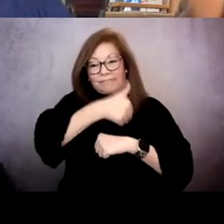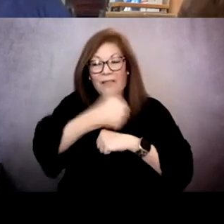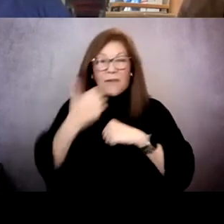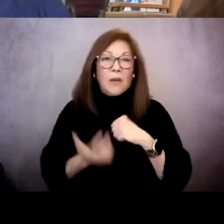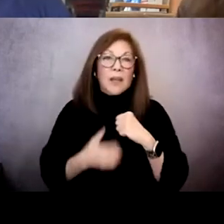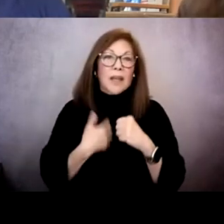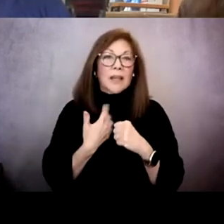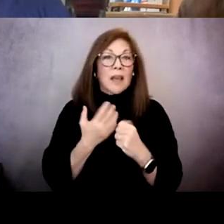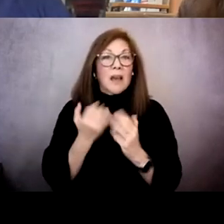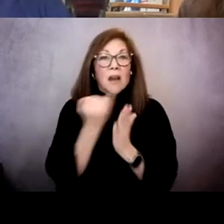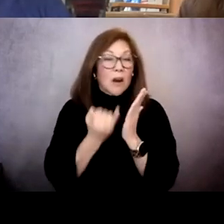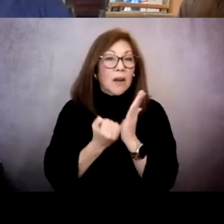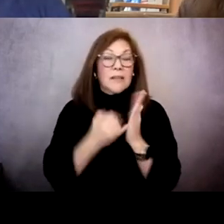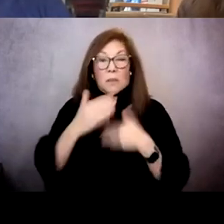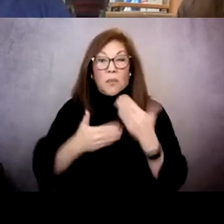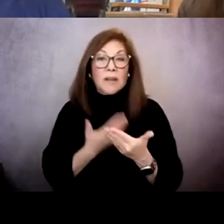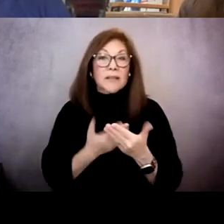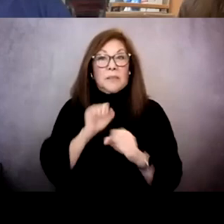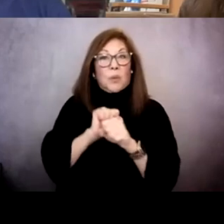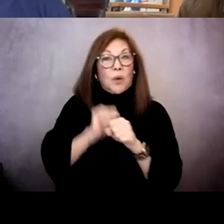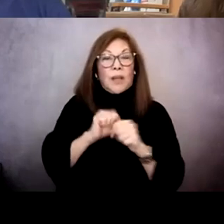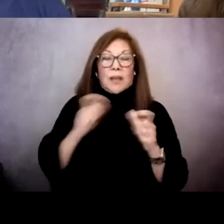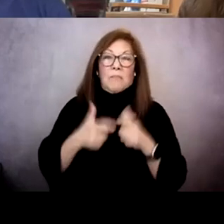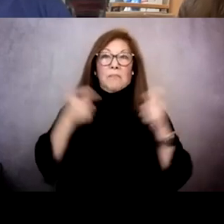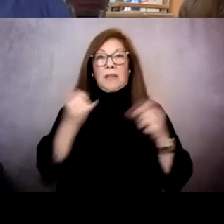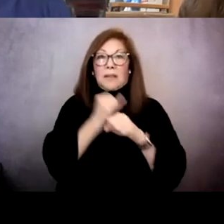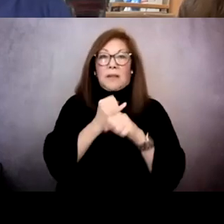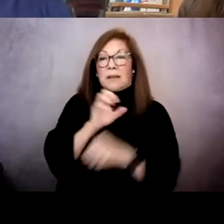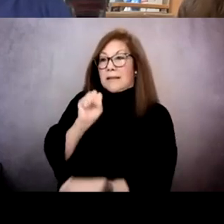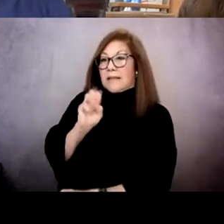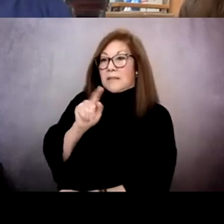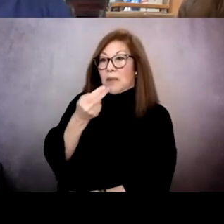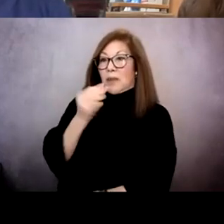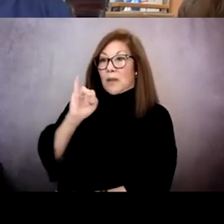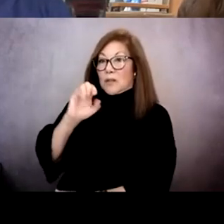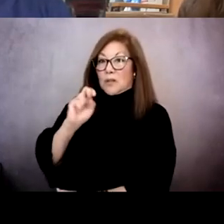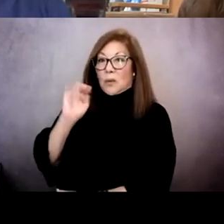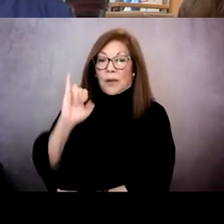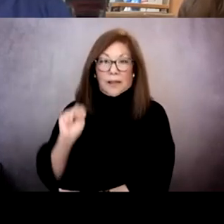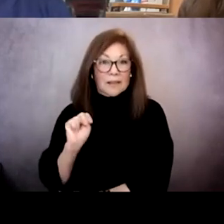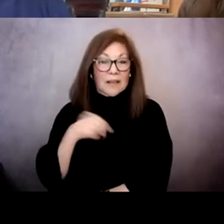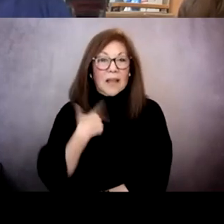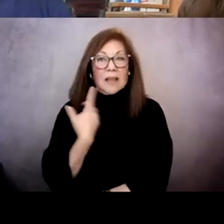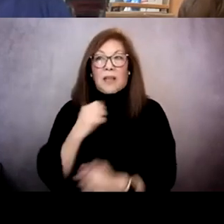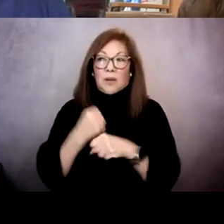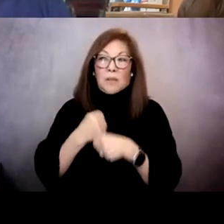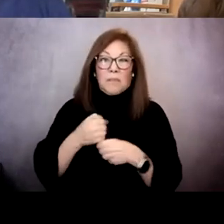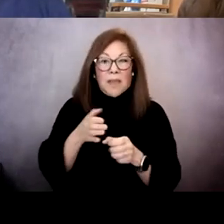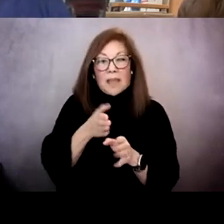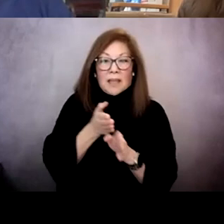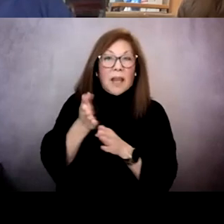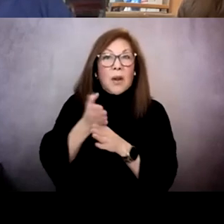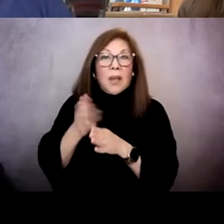process, but then also on the other hand, working at a massive institution like the Smithsonian is like the opposite end of like trying to carve out space in a big institution.